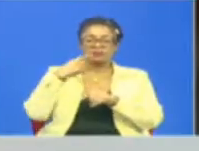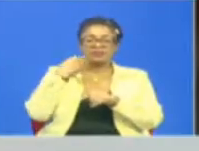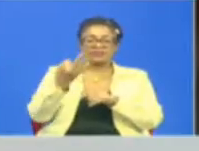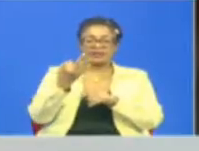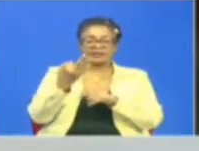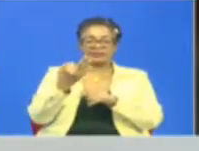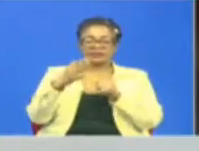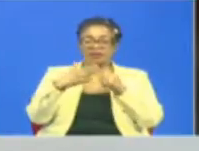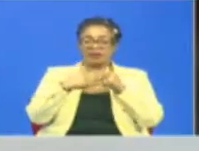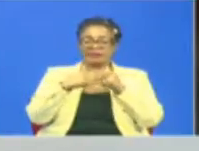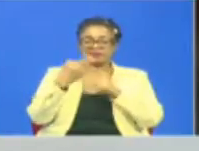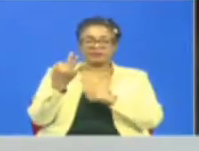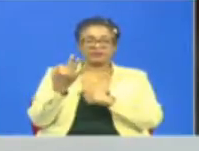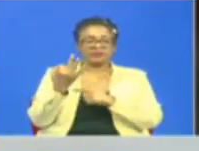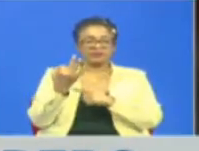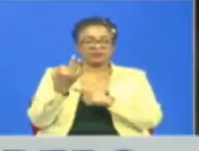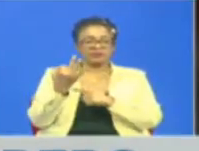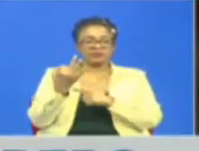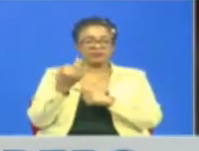5,393.